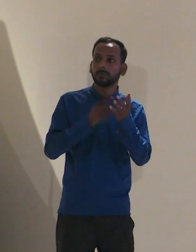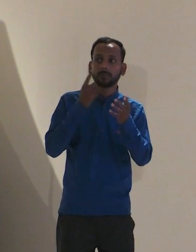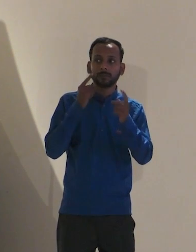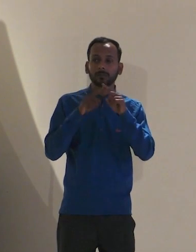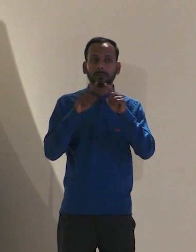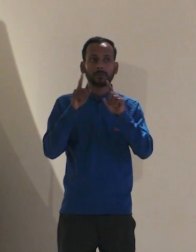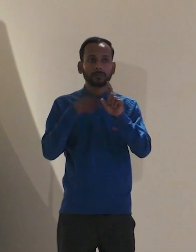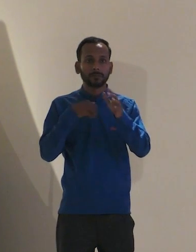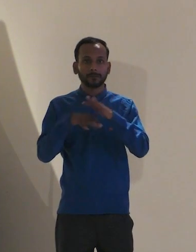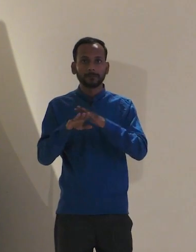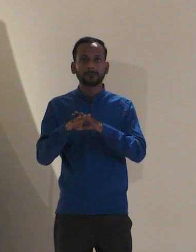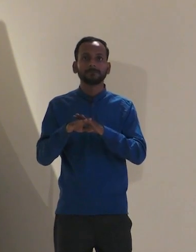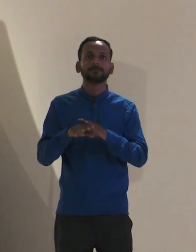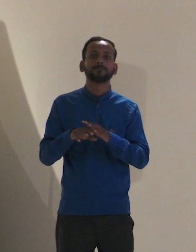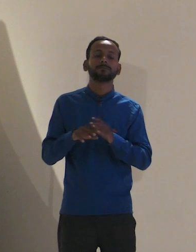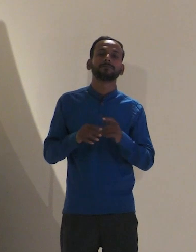Shalini.